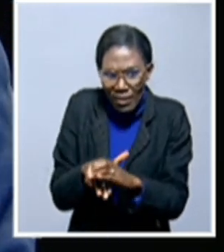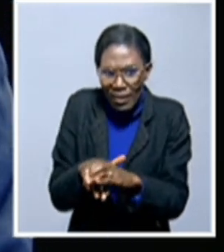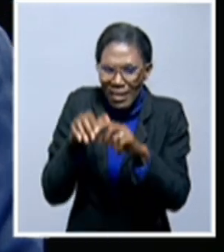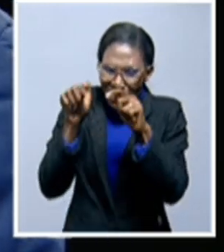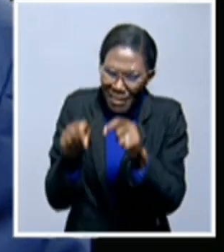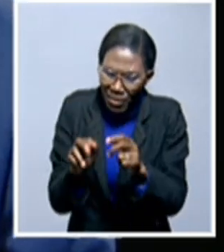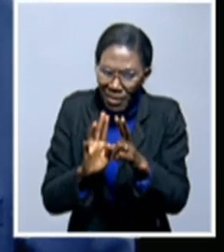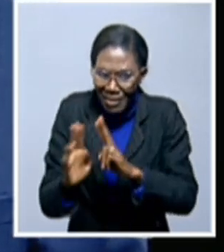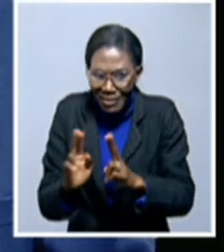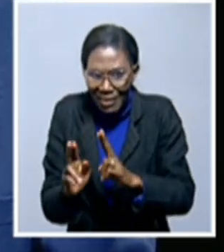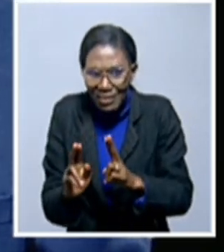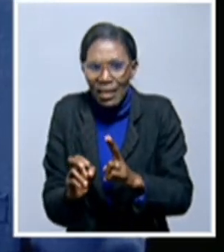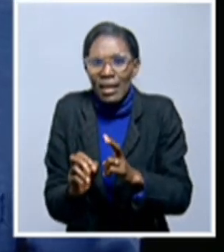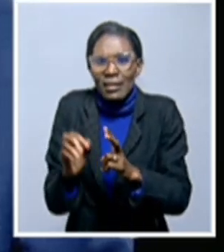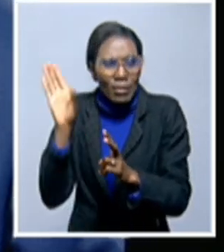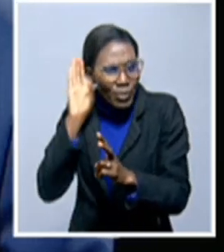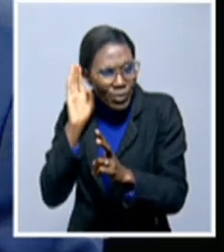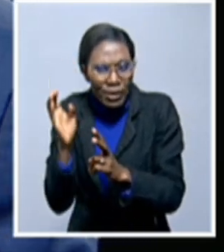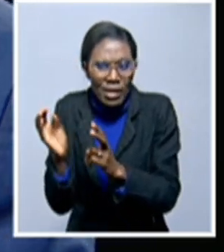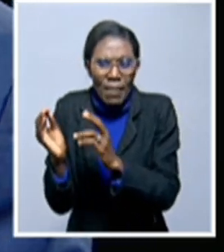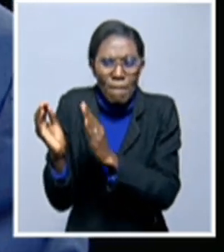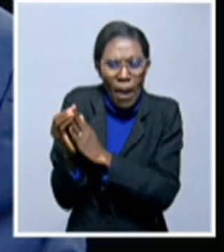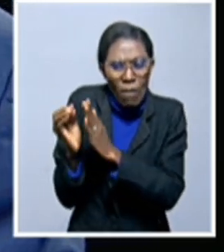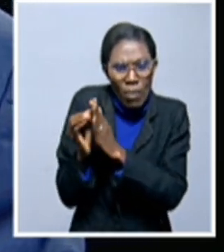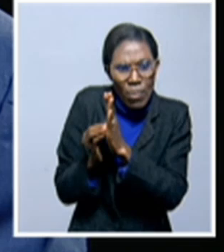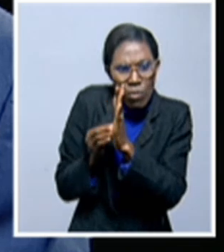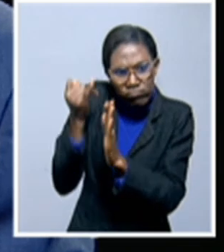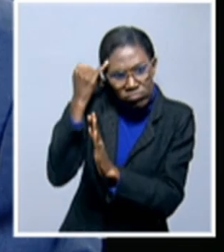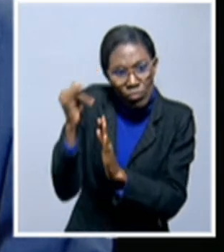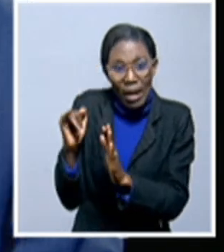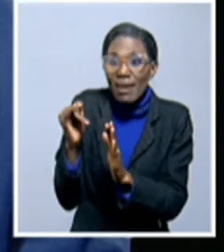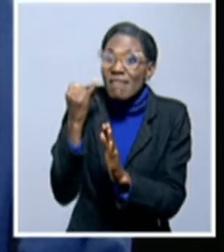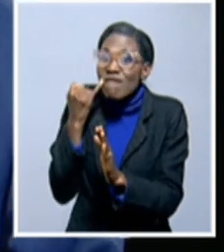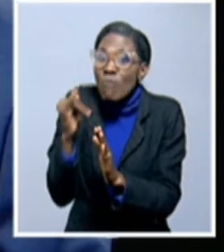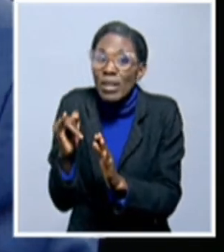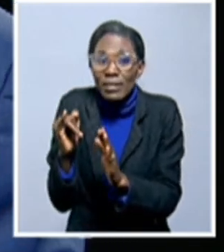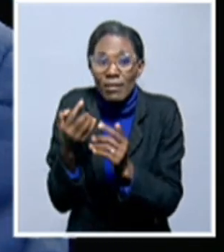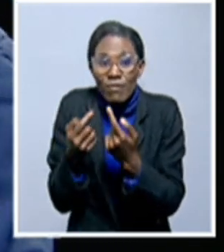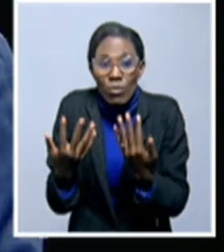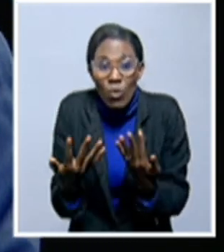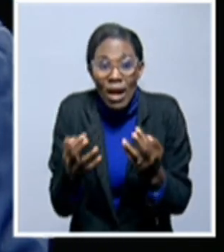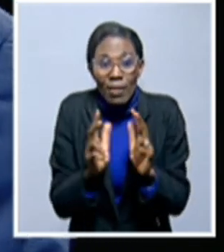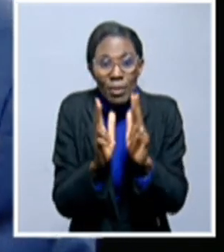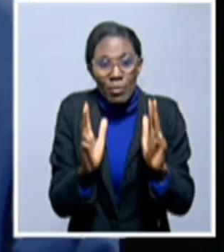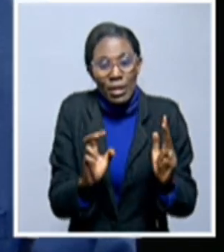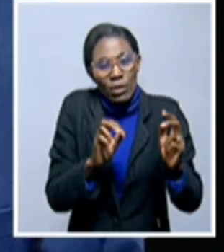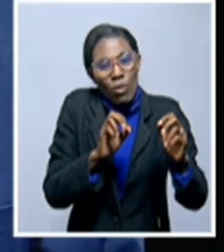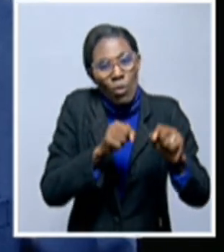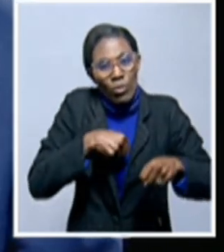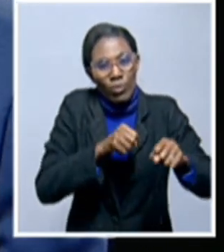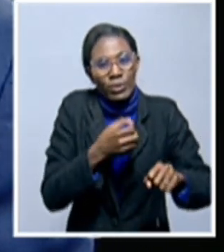out their oversight visits and for them to solicit information from the general public, simply because we're trying to say that,